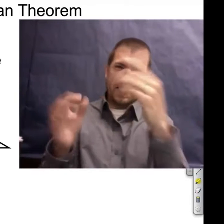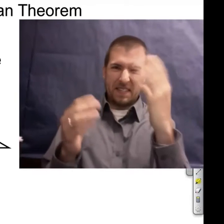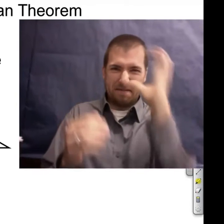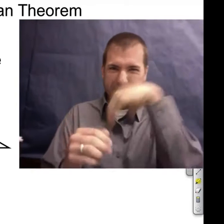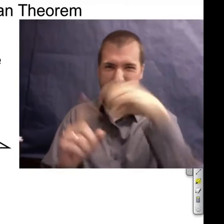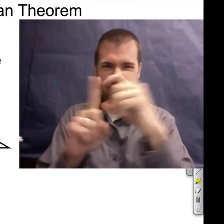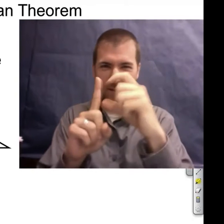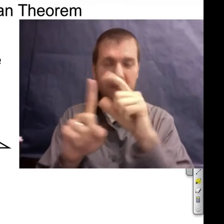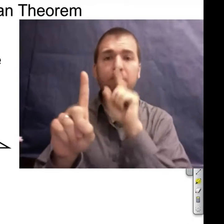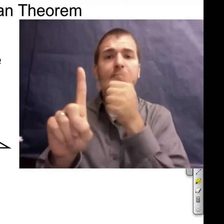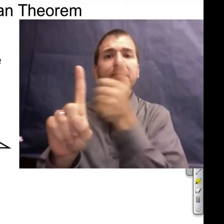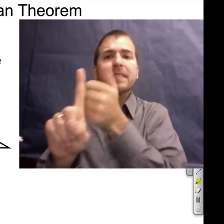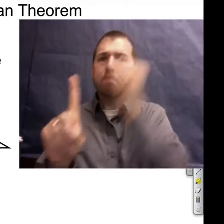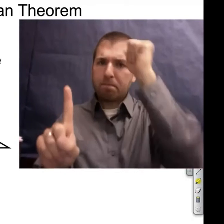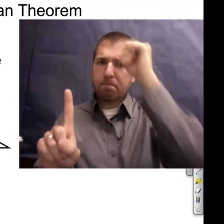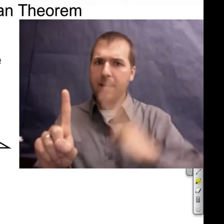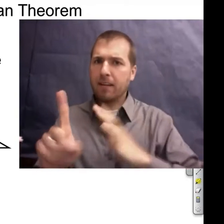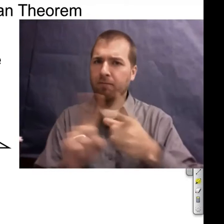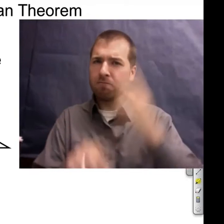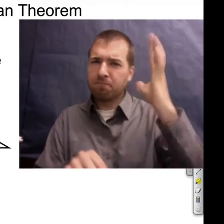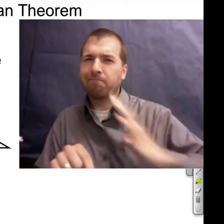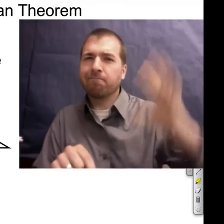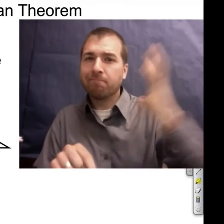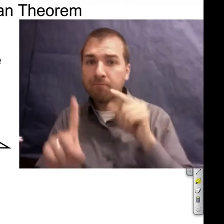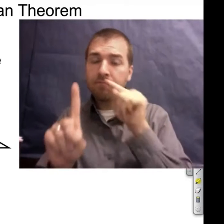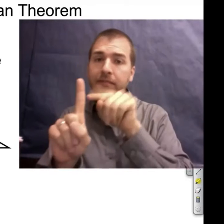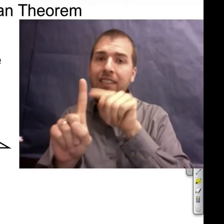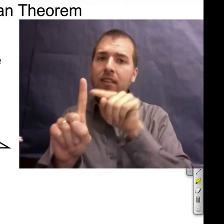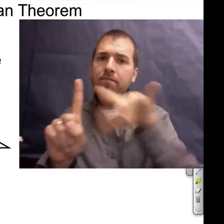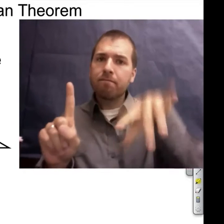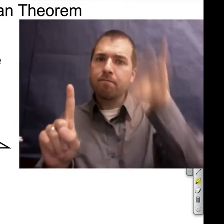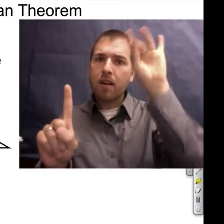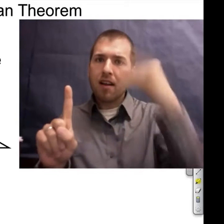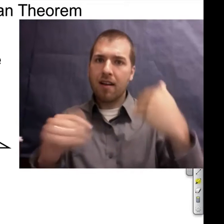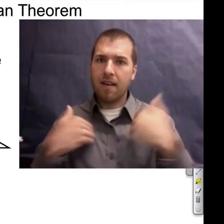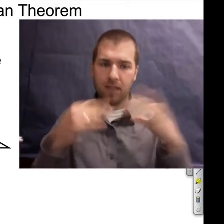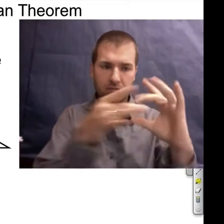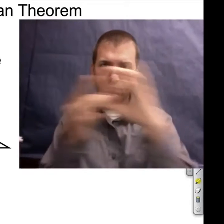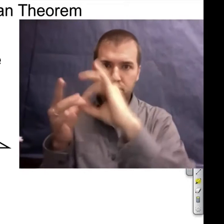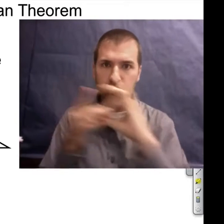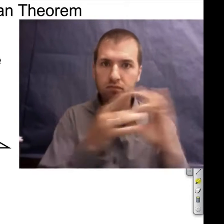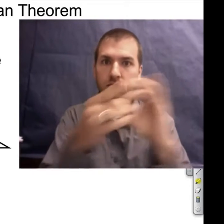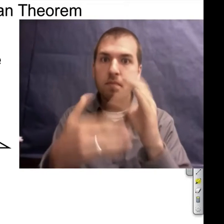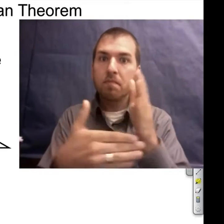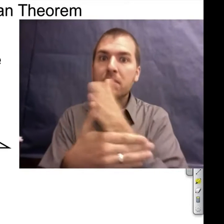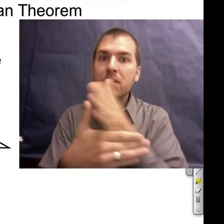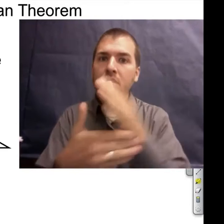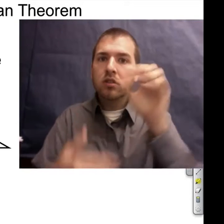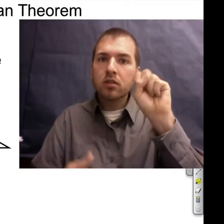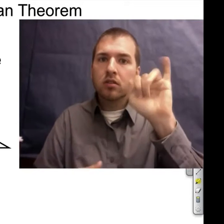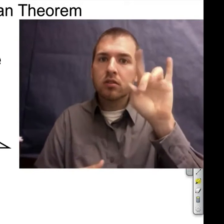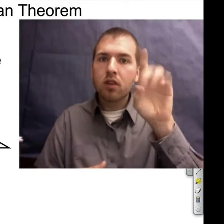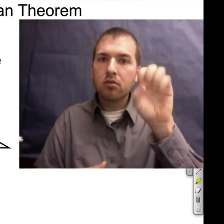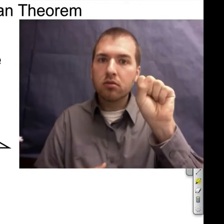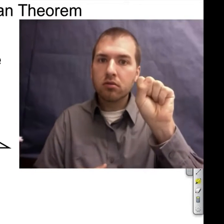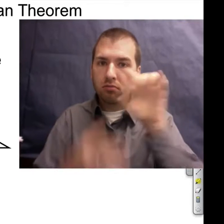the theorem might be a strange word for you, but it's actually the words from a man's last name who found